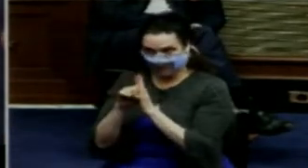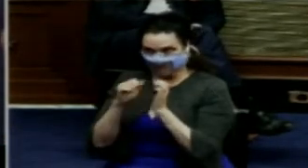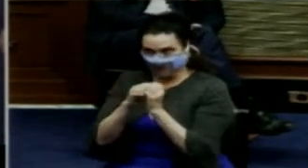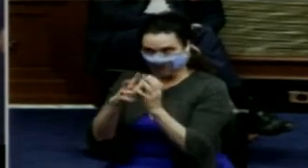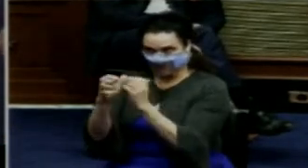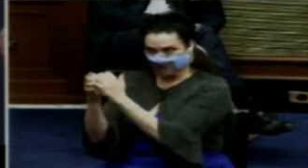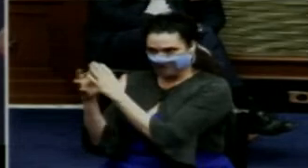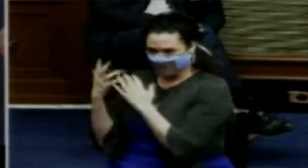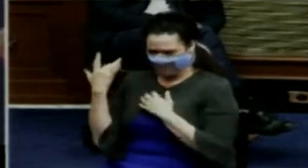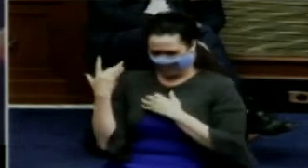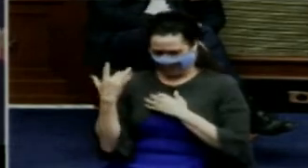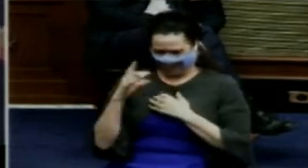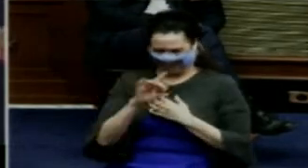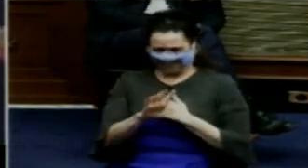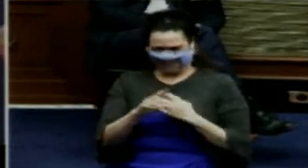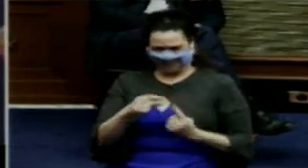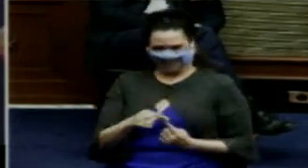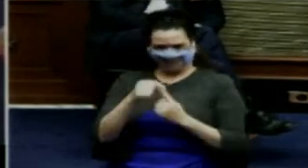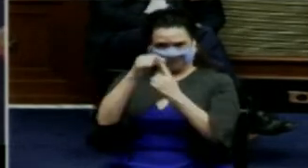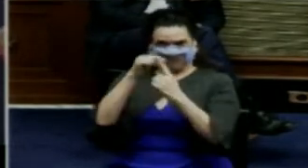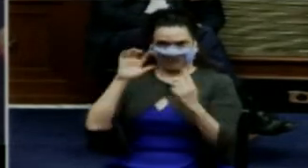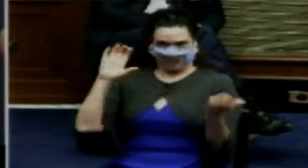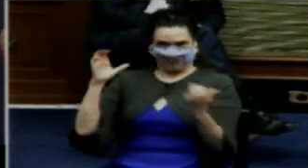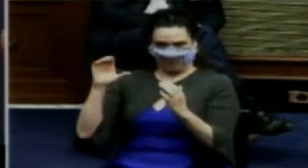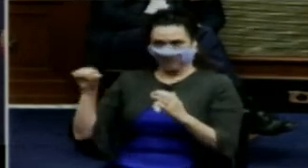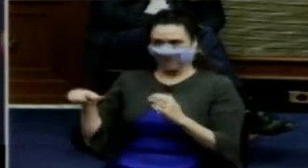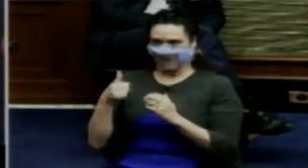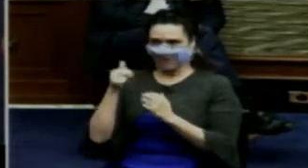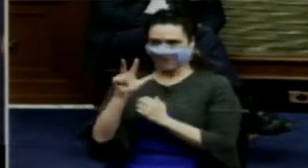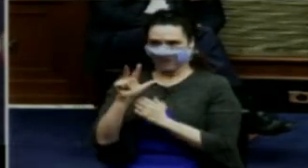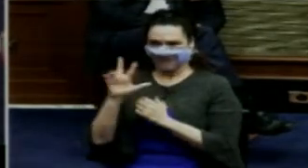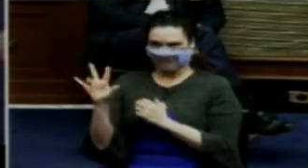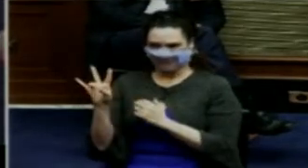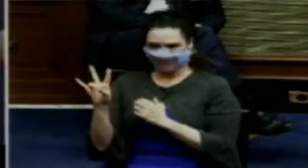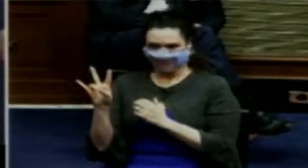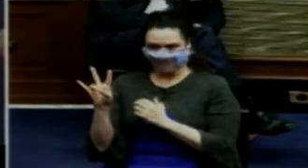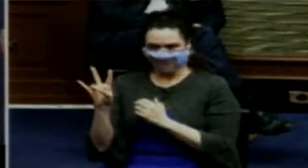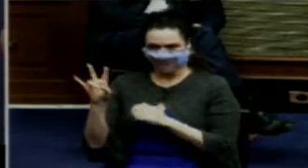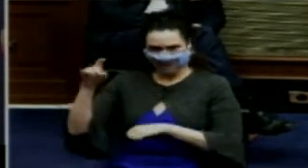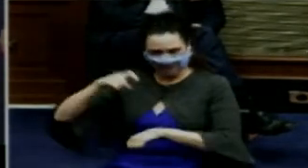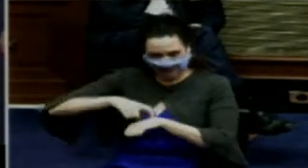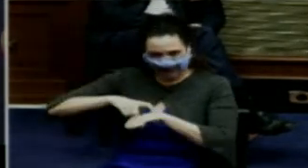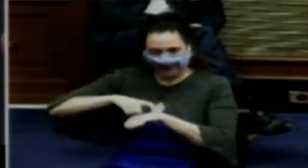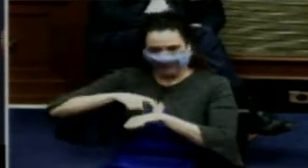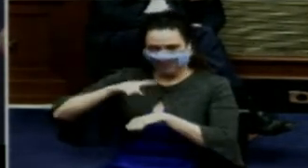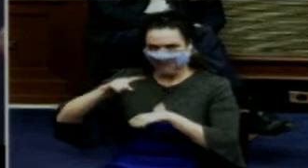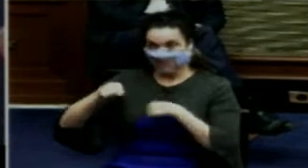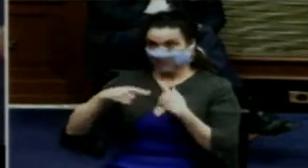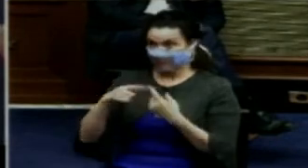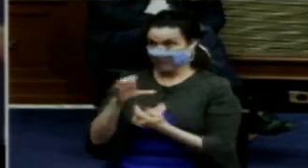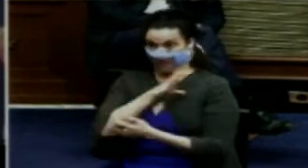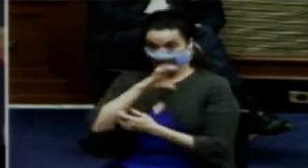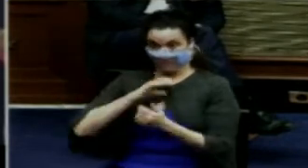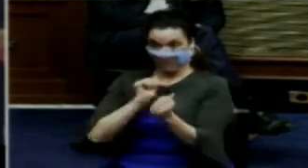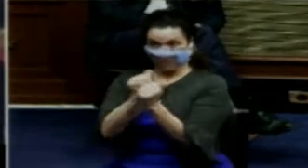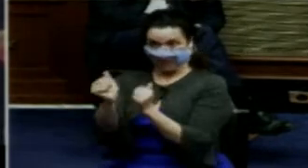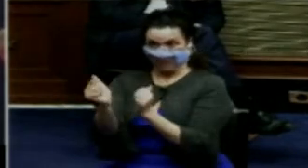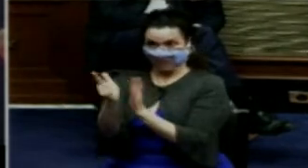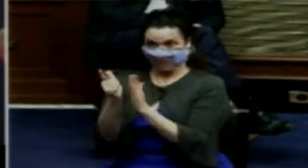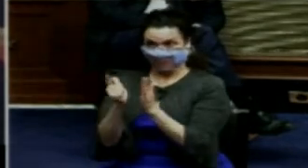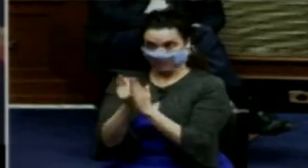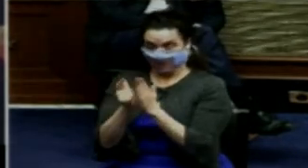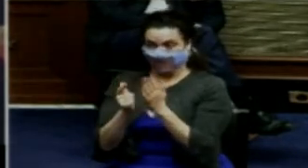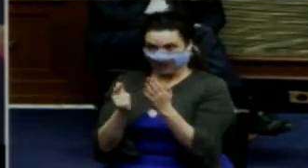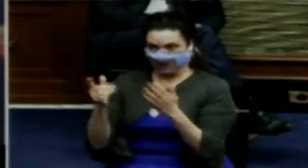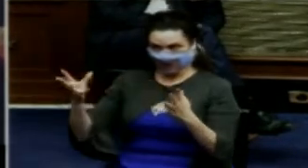distinguish Washington, D.C. from the other 37 instances where Congress has passed legislation